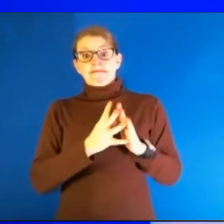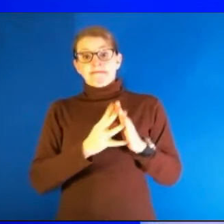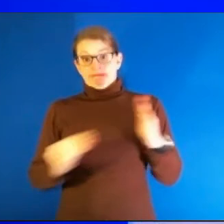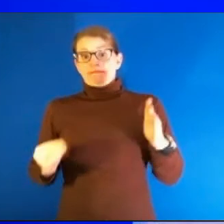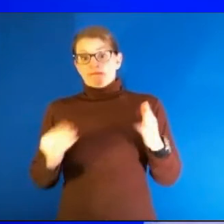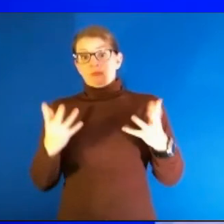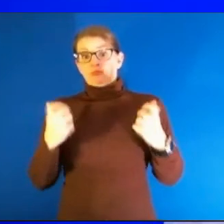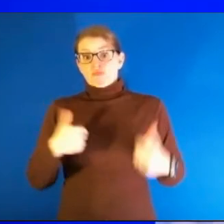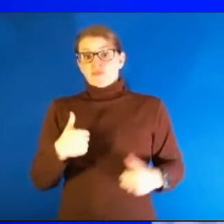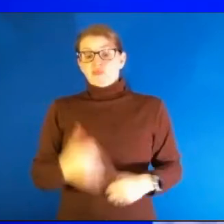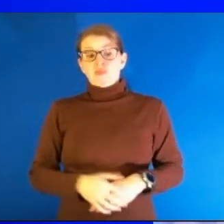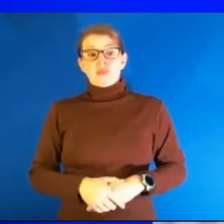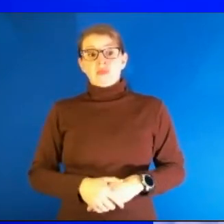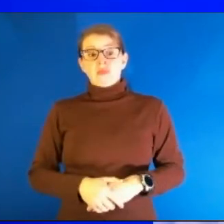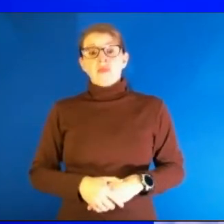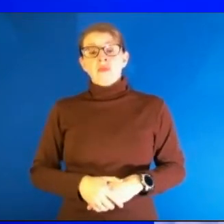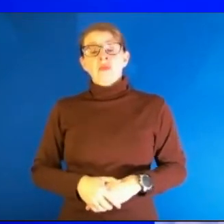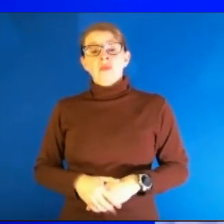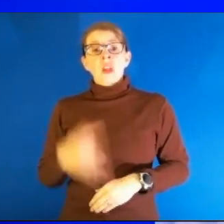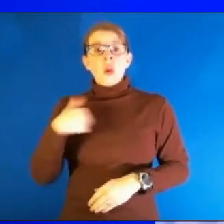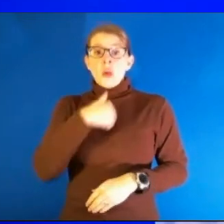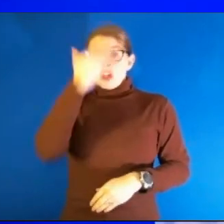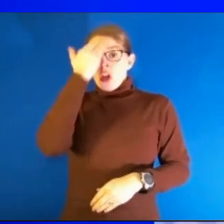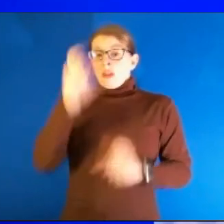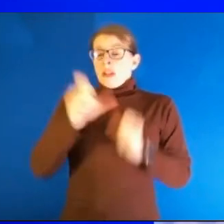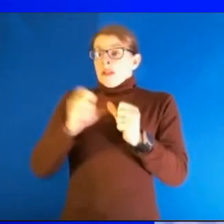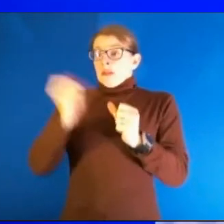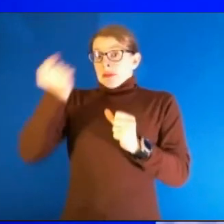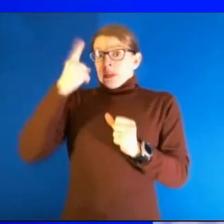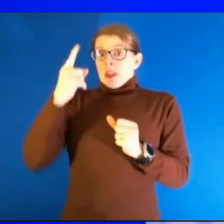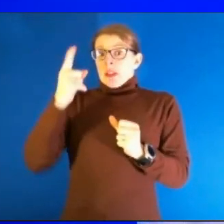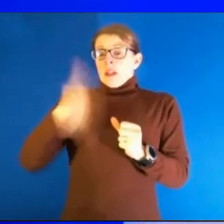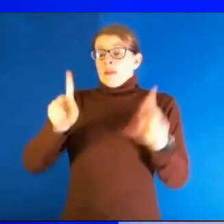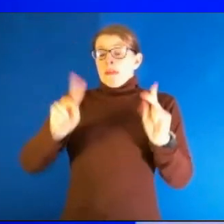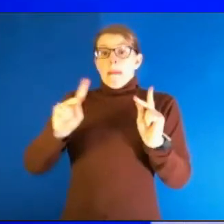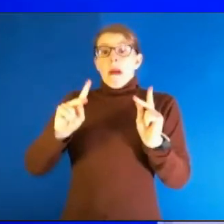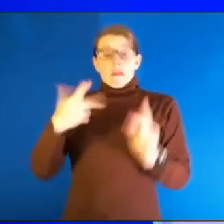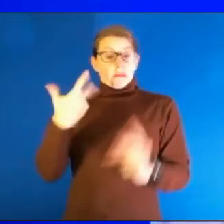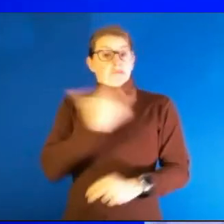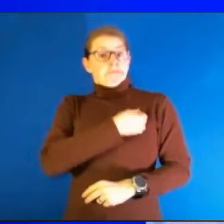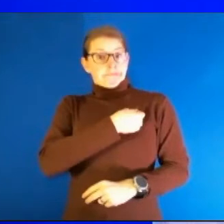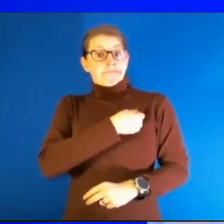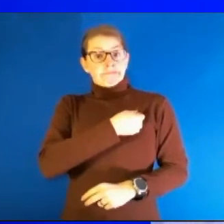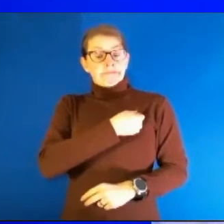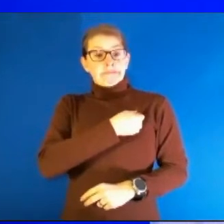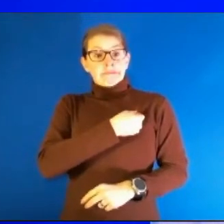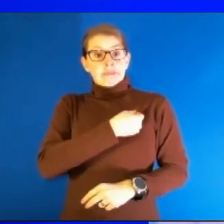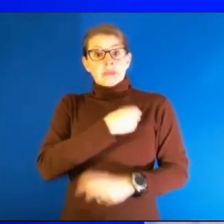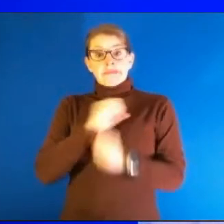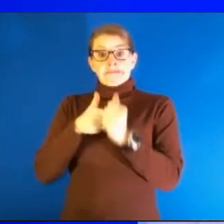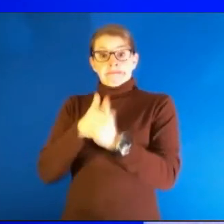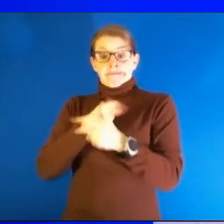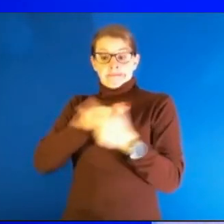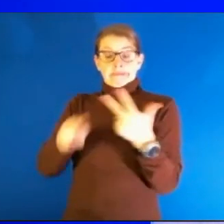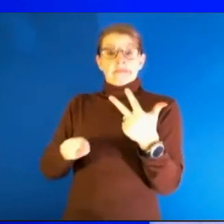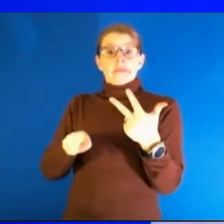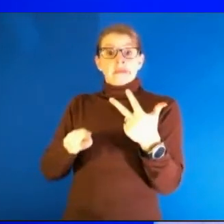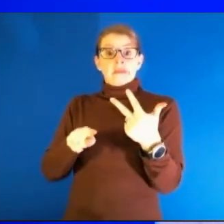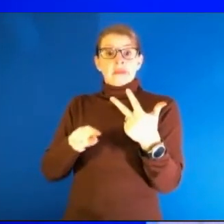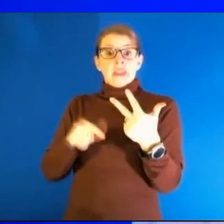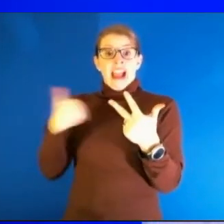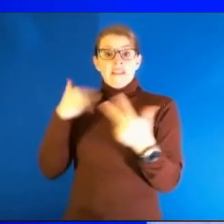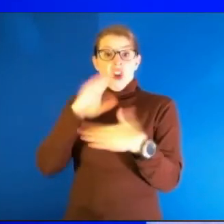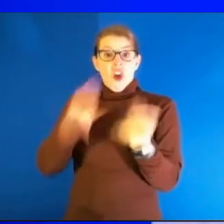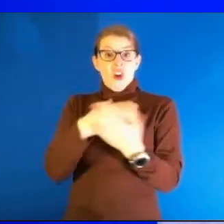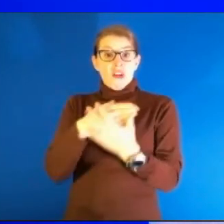continue to know and understand that those people that are vaccinated and up to date, have their boosters, continue to